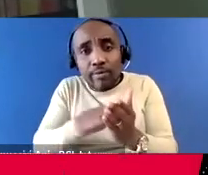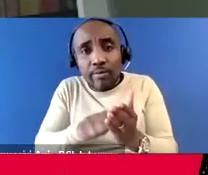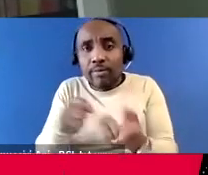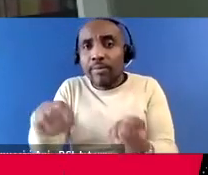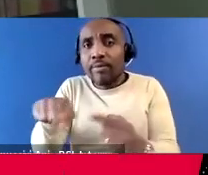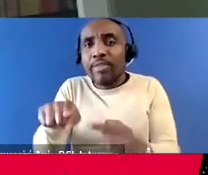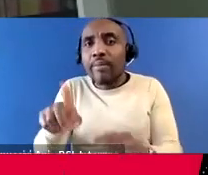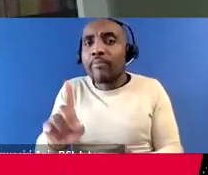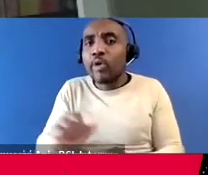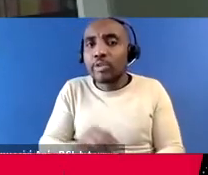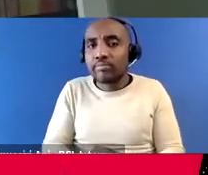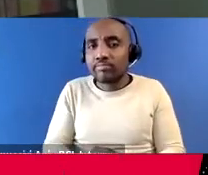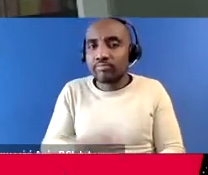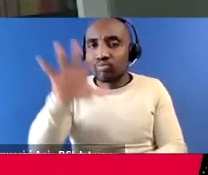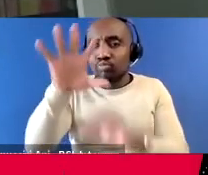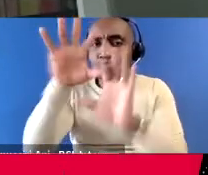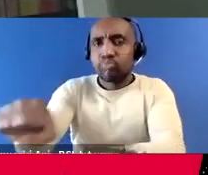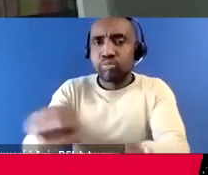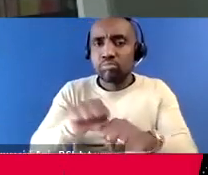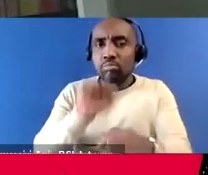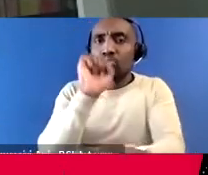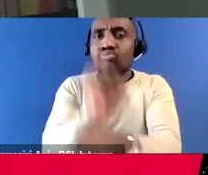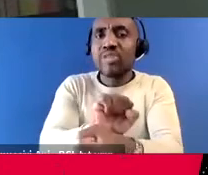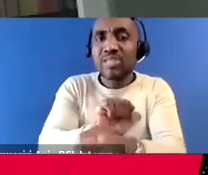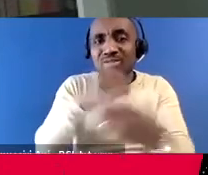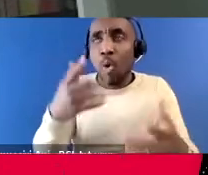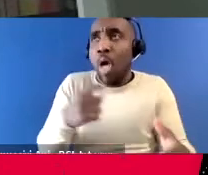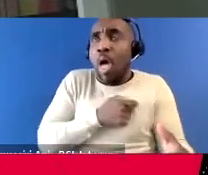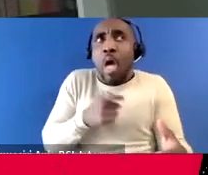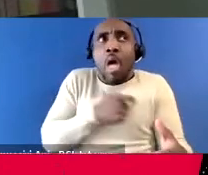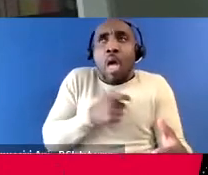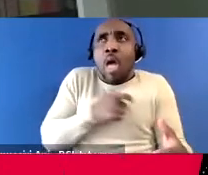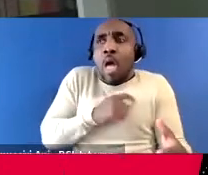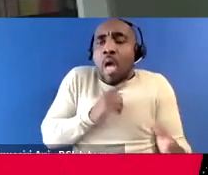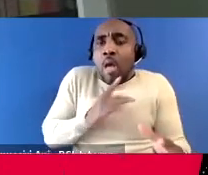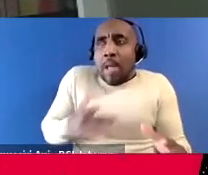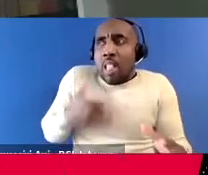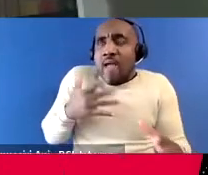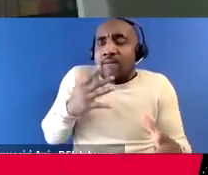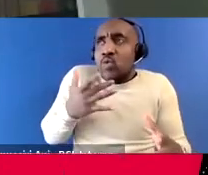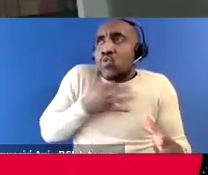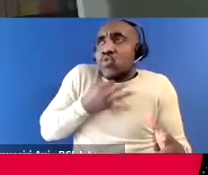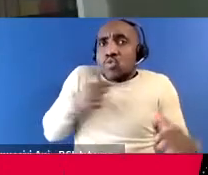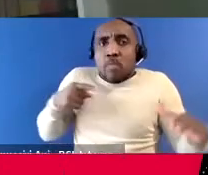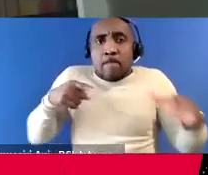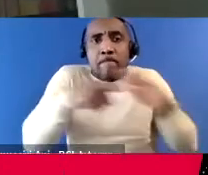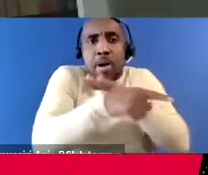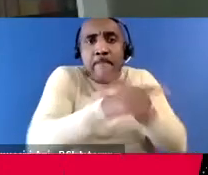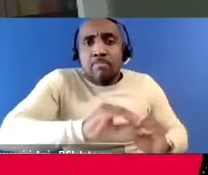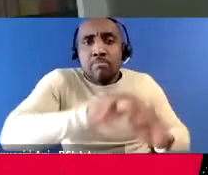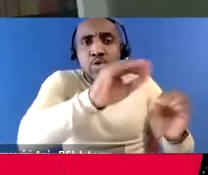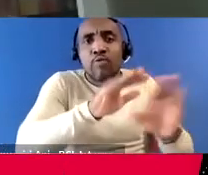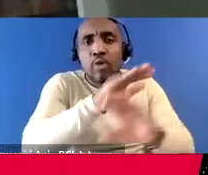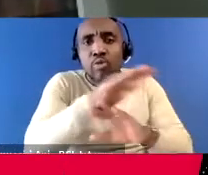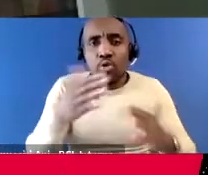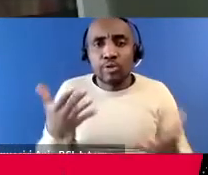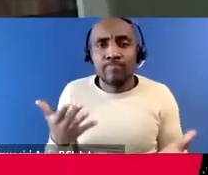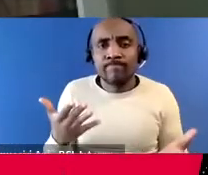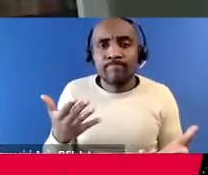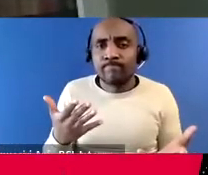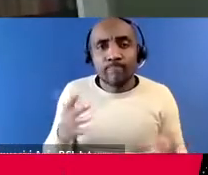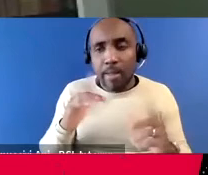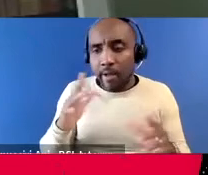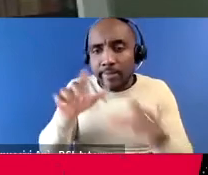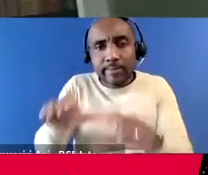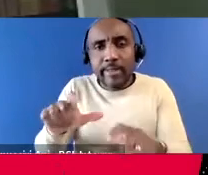has been imprisoned or is in exile or somewhere elsewhere. So in the last week, for example, we